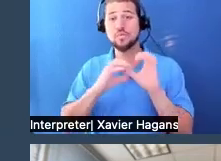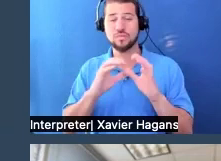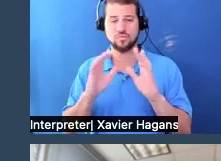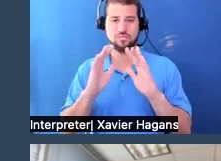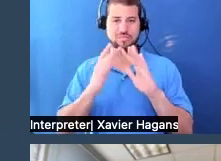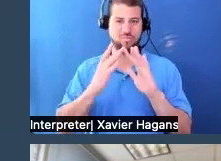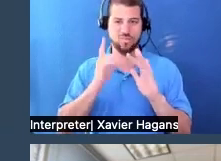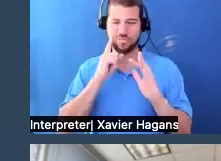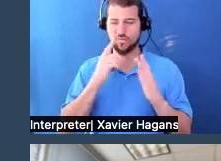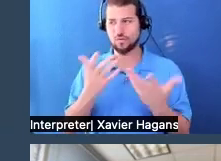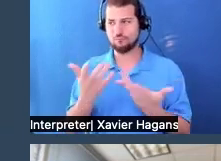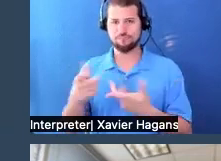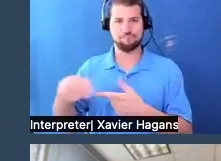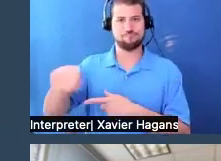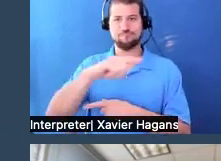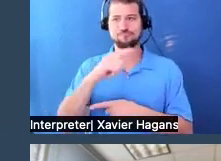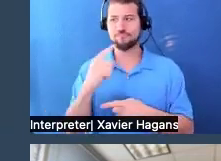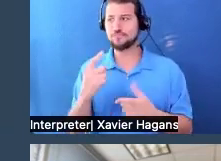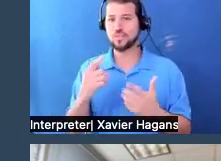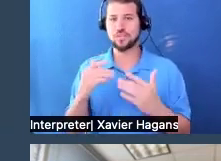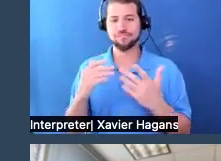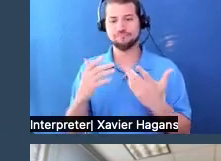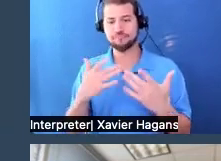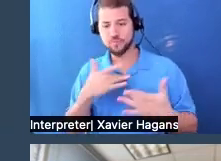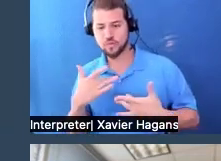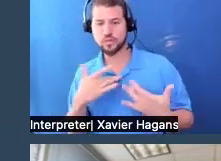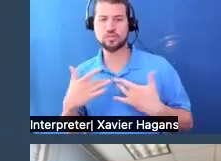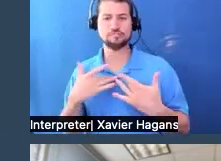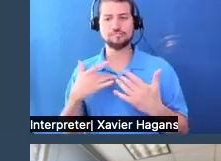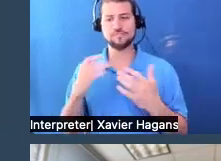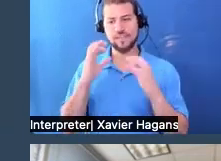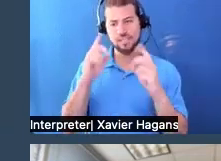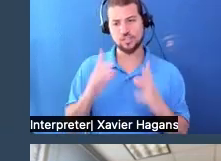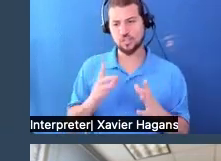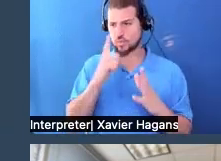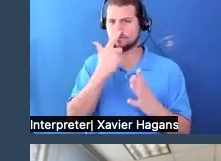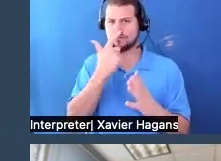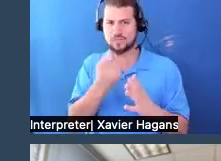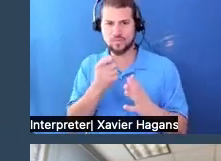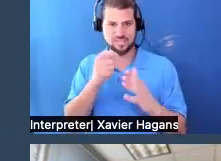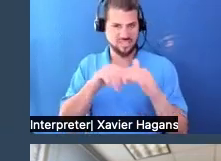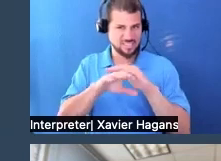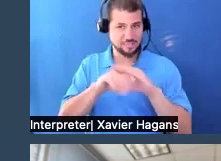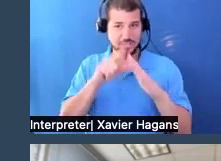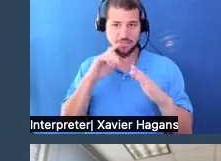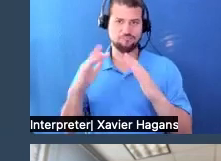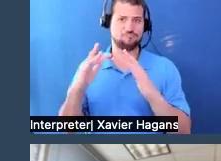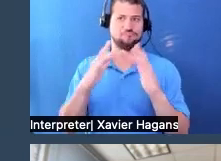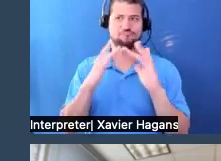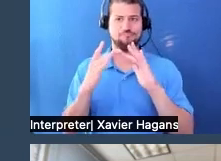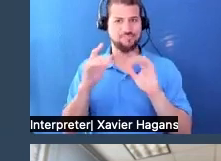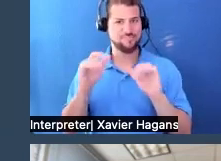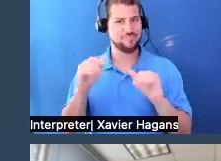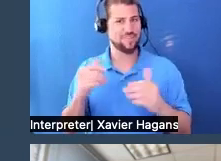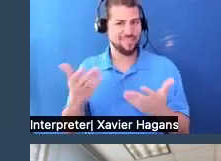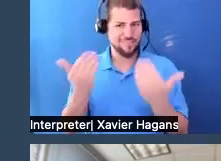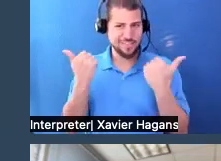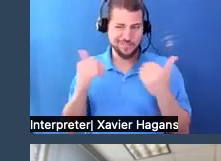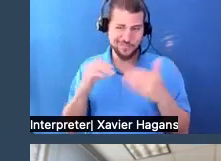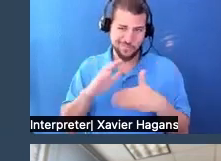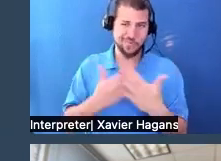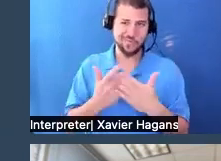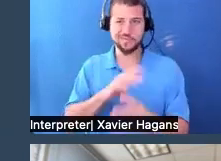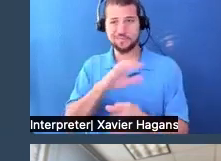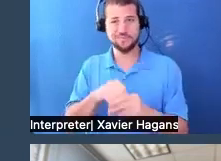concerned educators with an interest in accessibility. So we invite you all to participate in that. It's